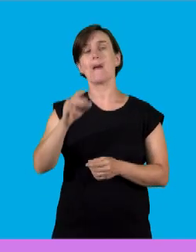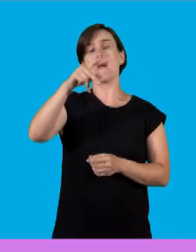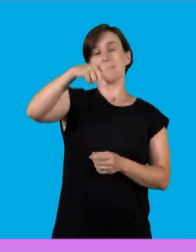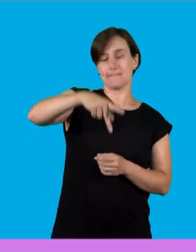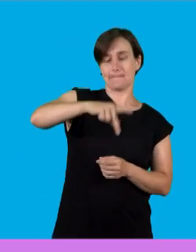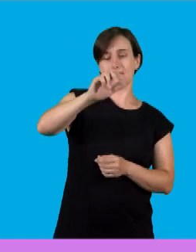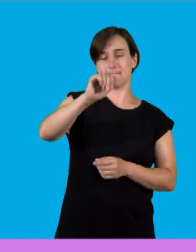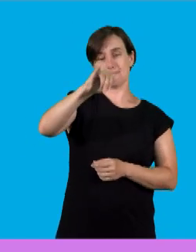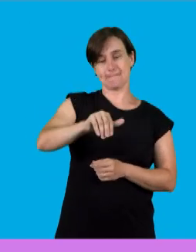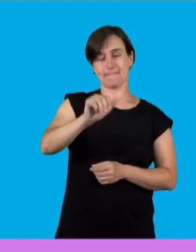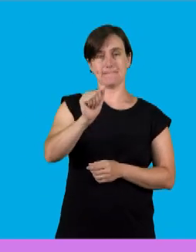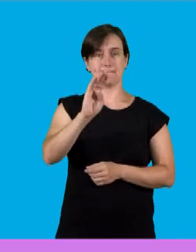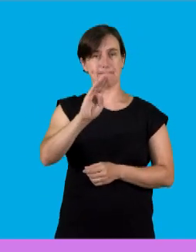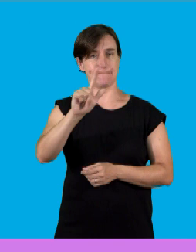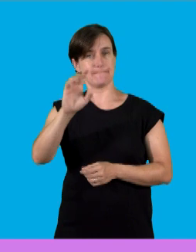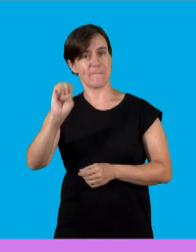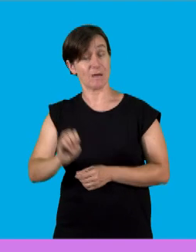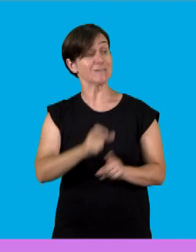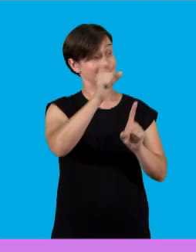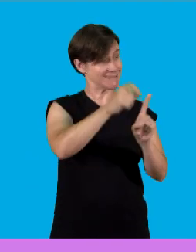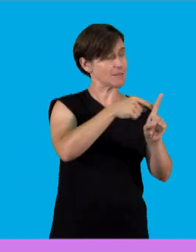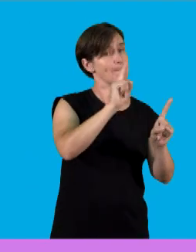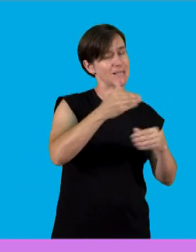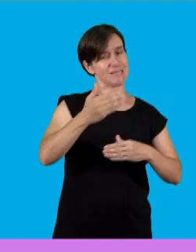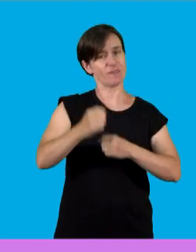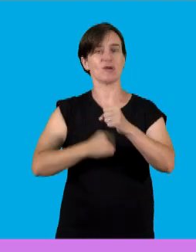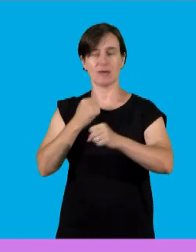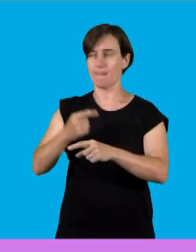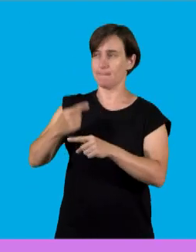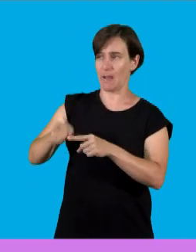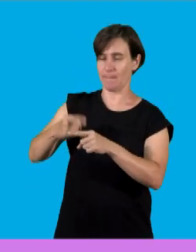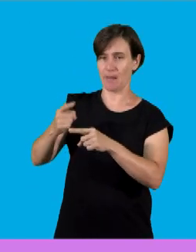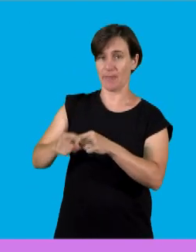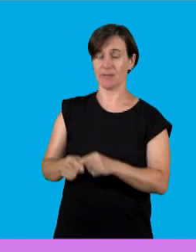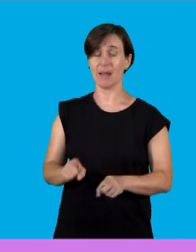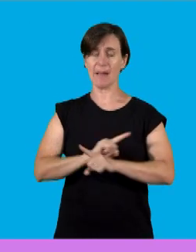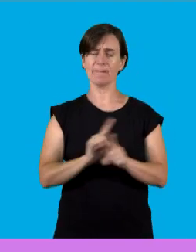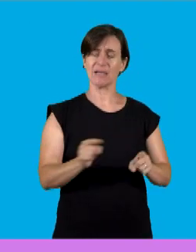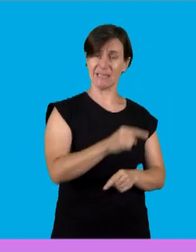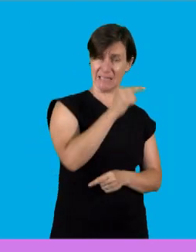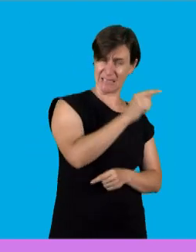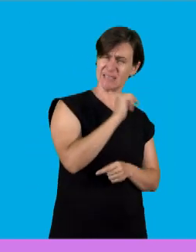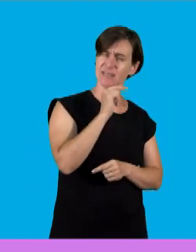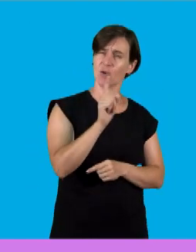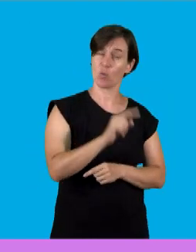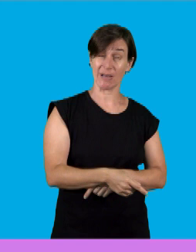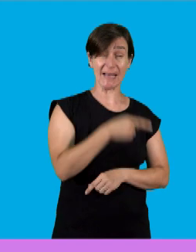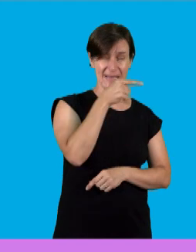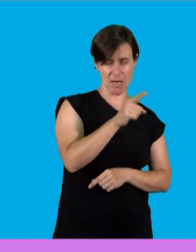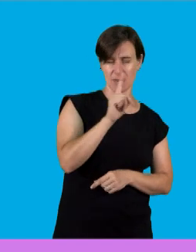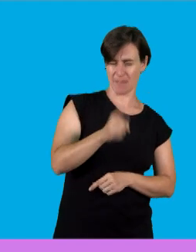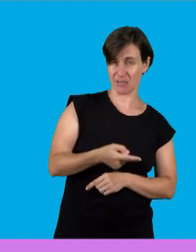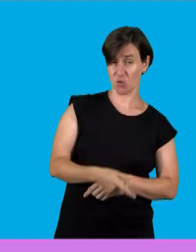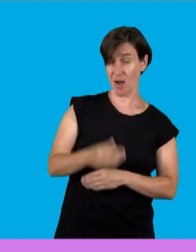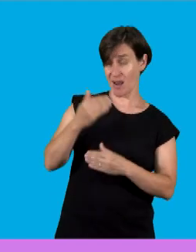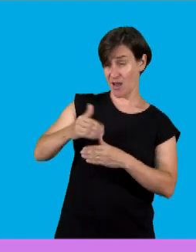payable. This is what Mr. Watson should be paying per year. Right. But remember, he made a statement. He indicated that he should